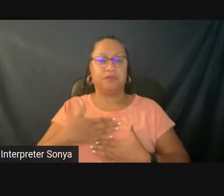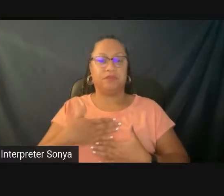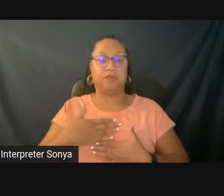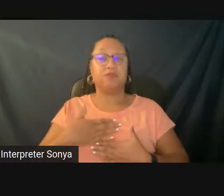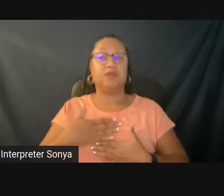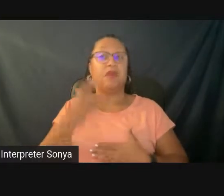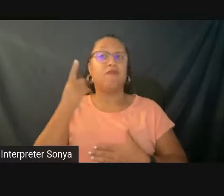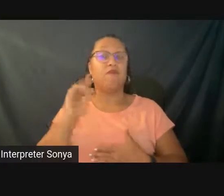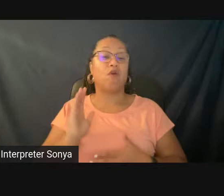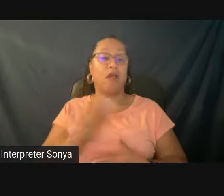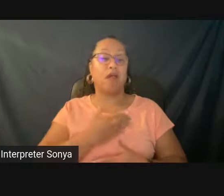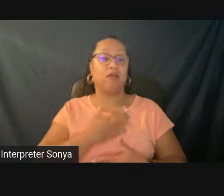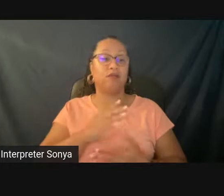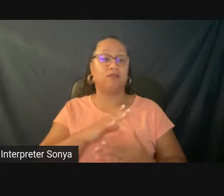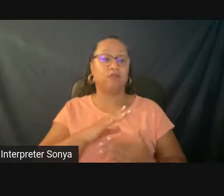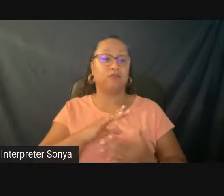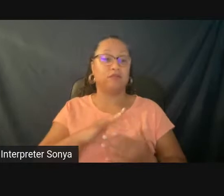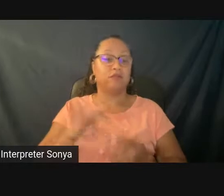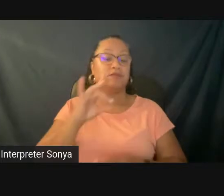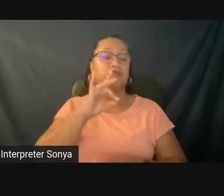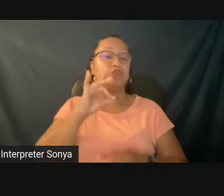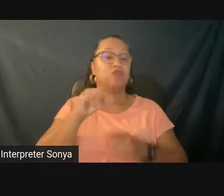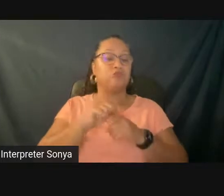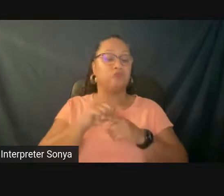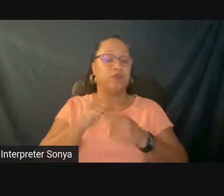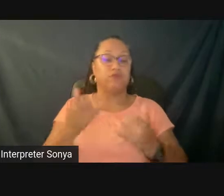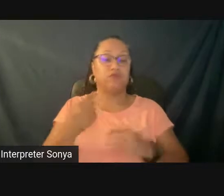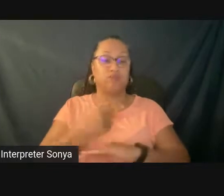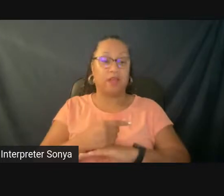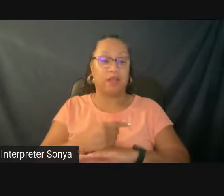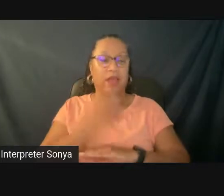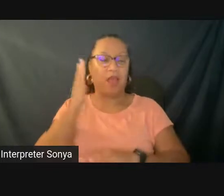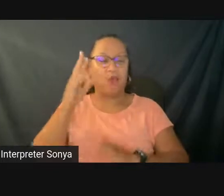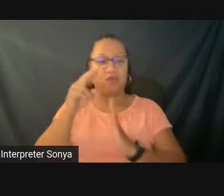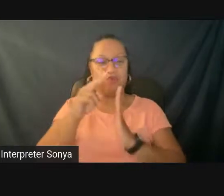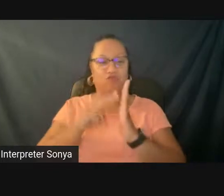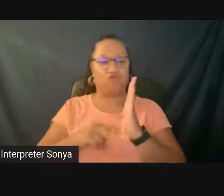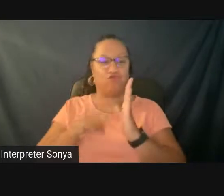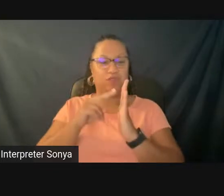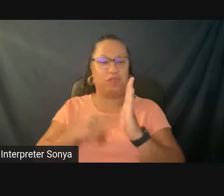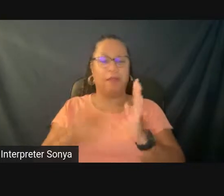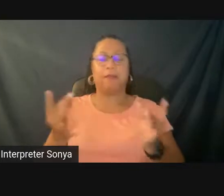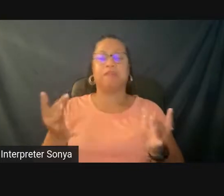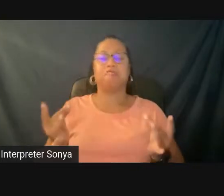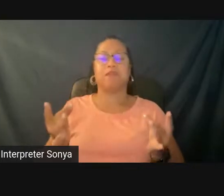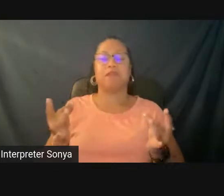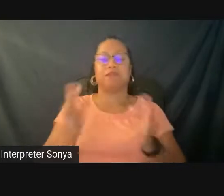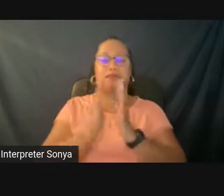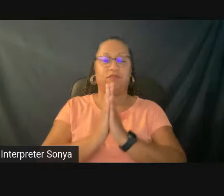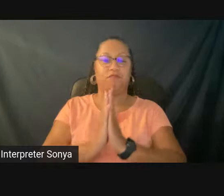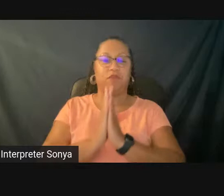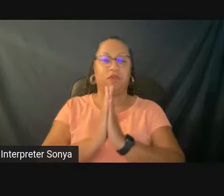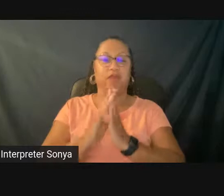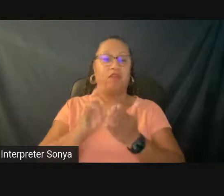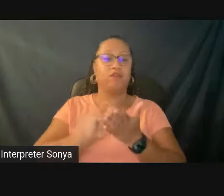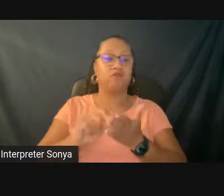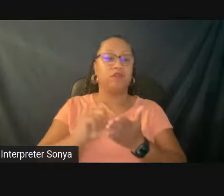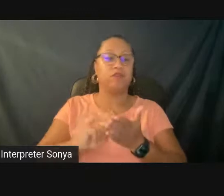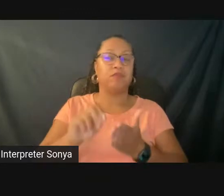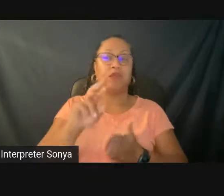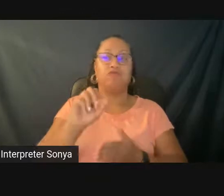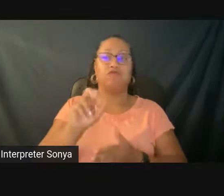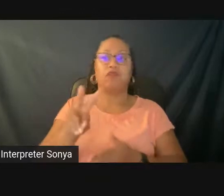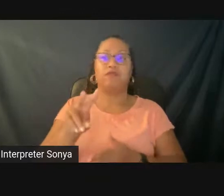And for our spiritual practice today, I'm going to read a meditative prayer written by Reverend